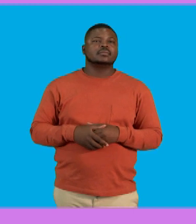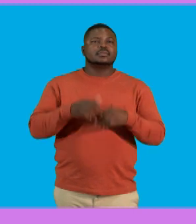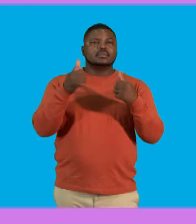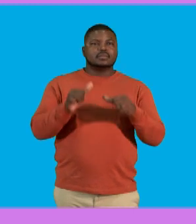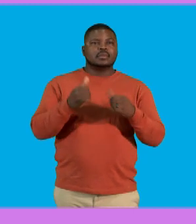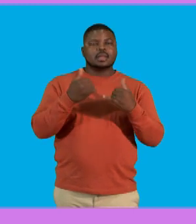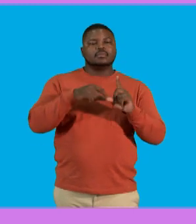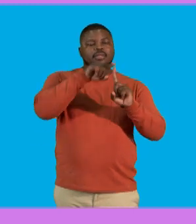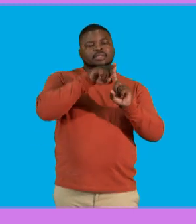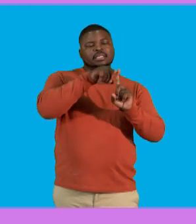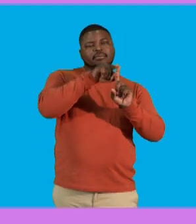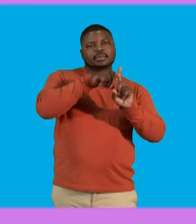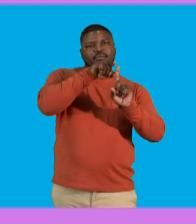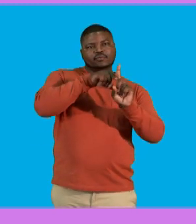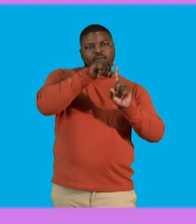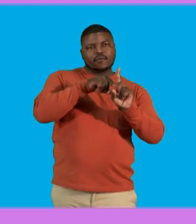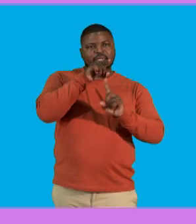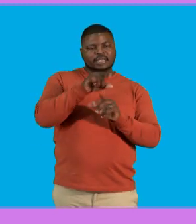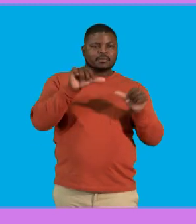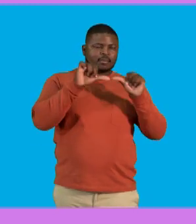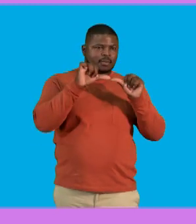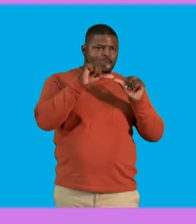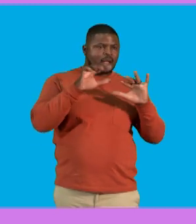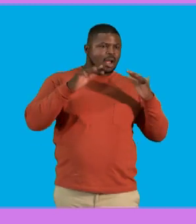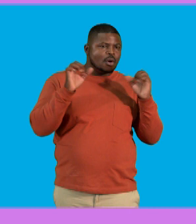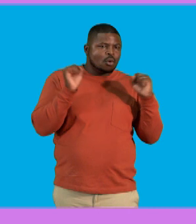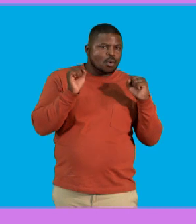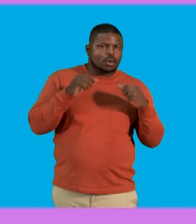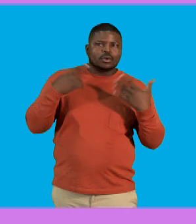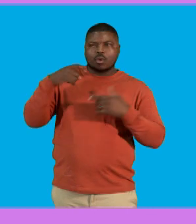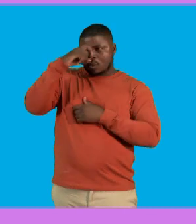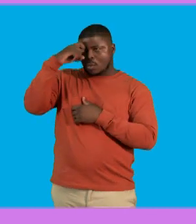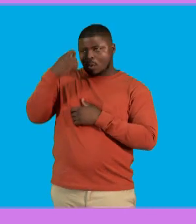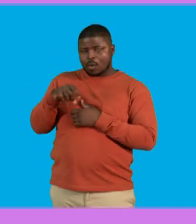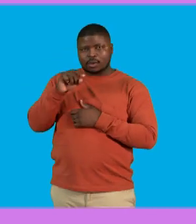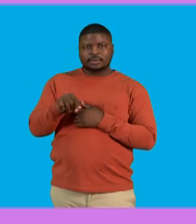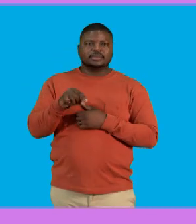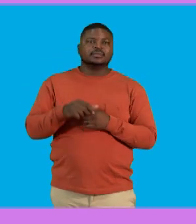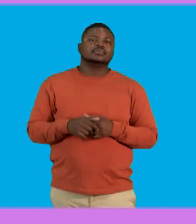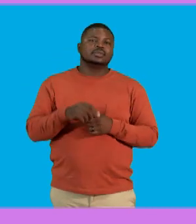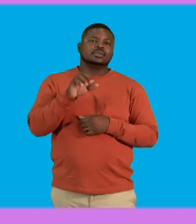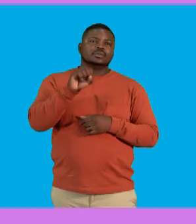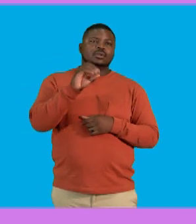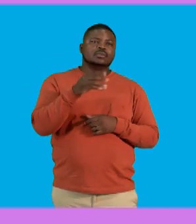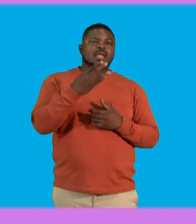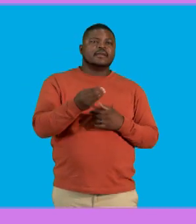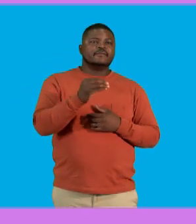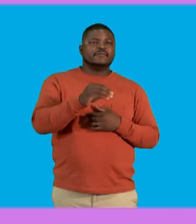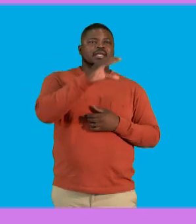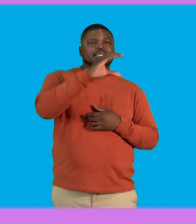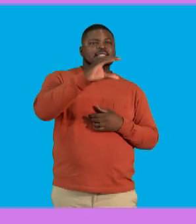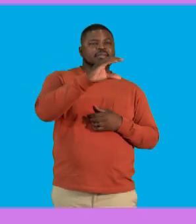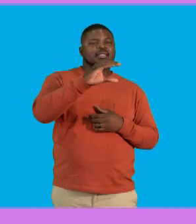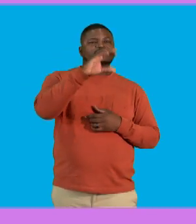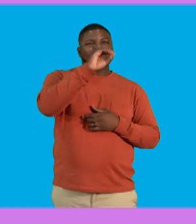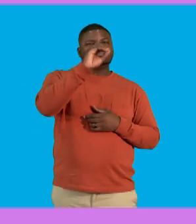Then we go to temperature. Temperature, it is the measurement of how hot or cold it is. Units of temperature are, we've got degrees Celsius, this